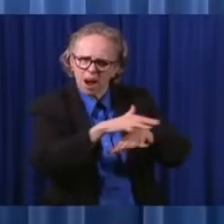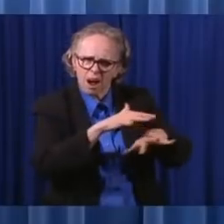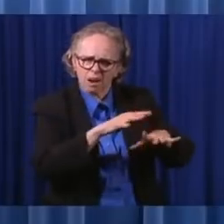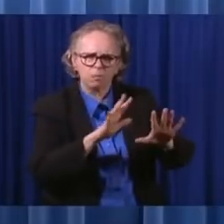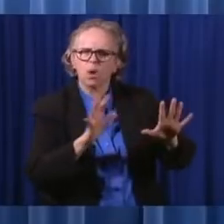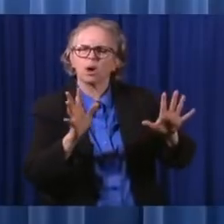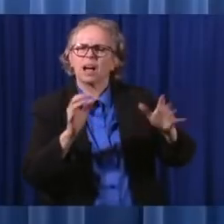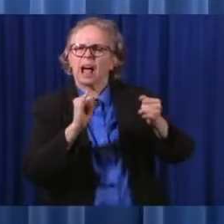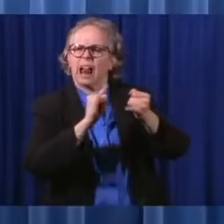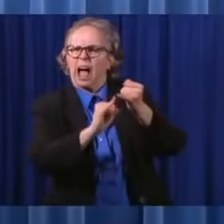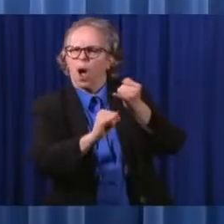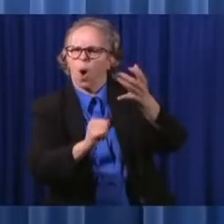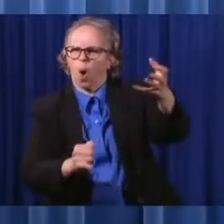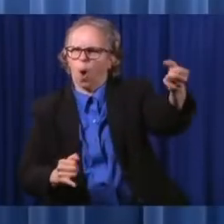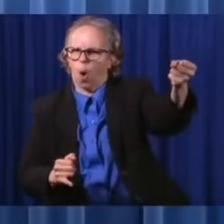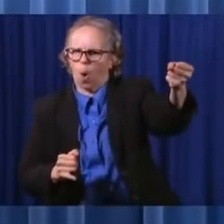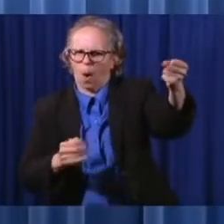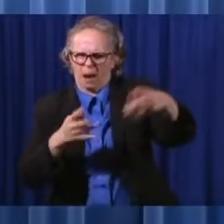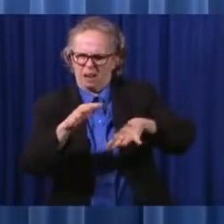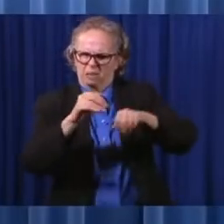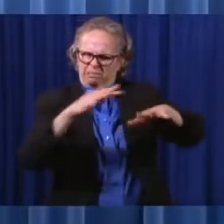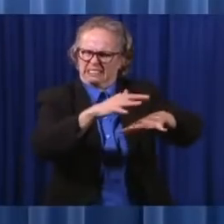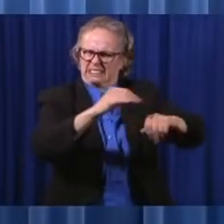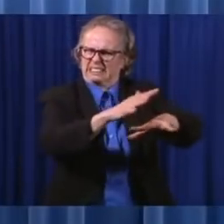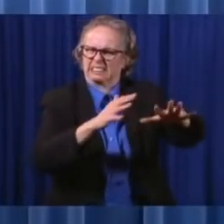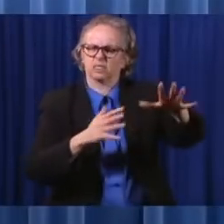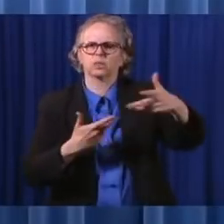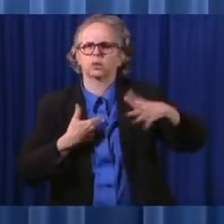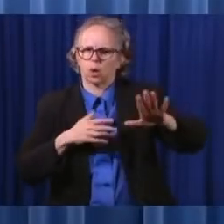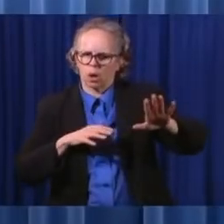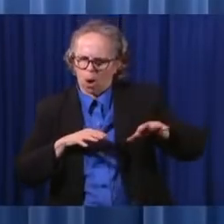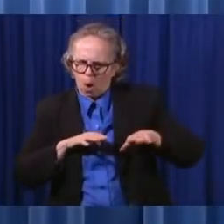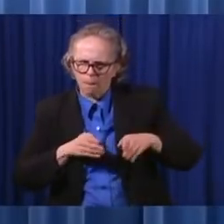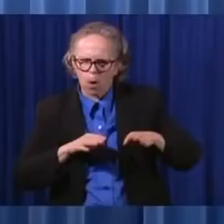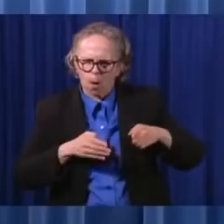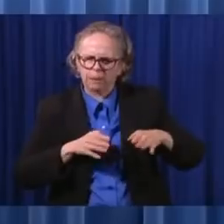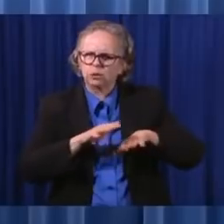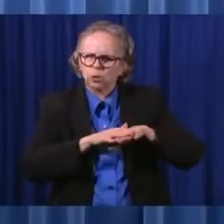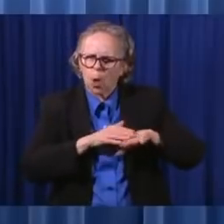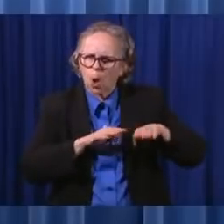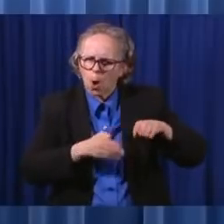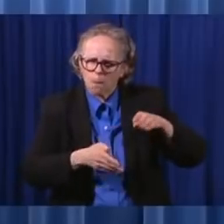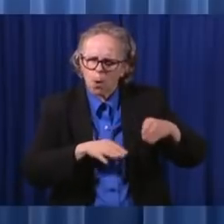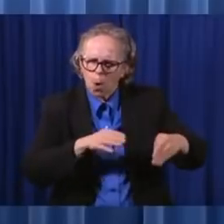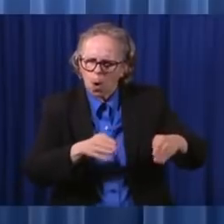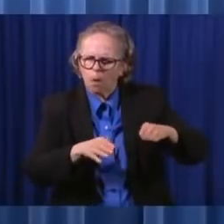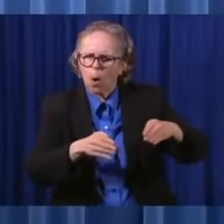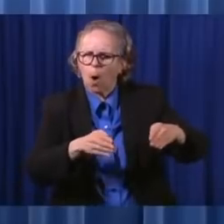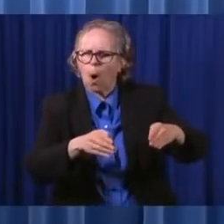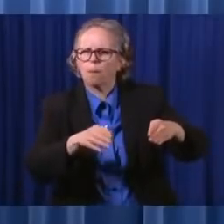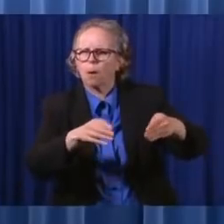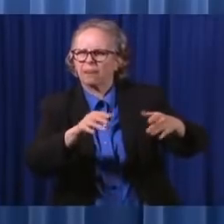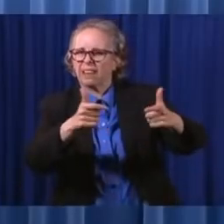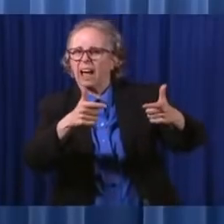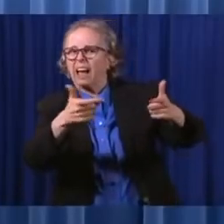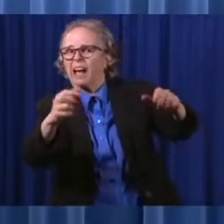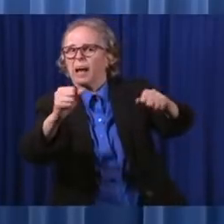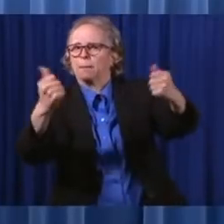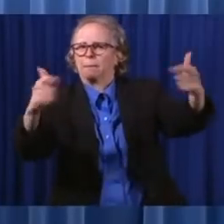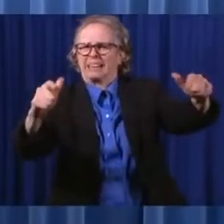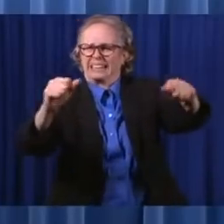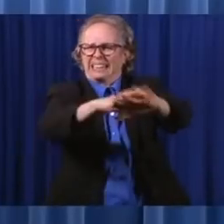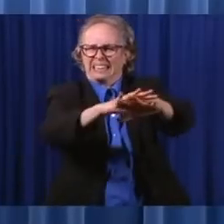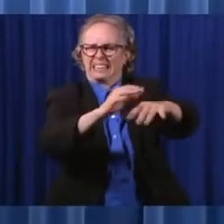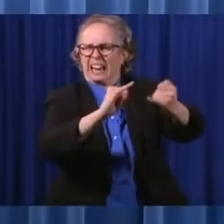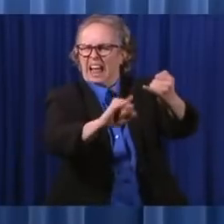layering and putting this out over a period of time, we did because, frankly, we didn't